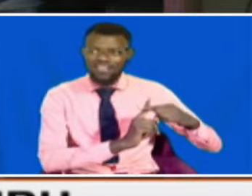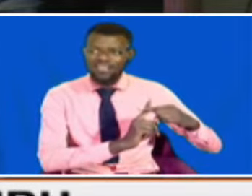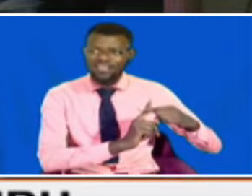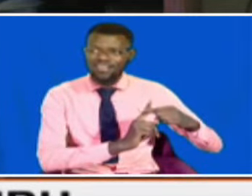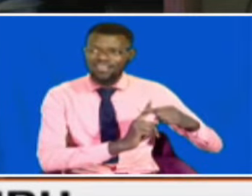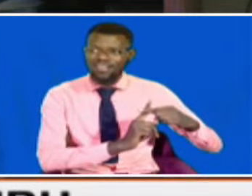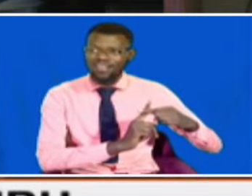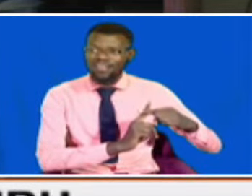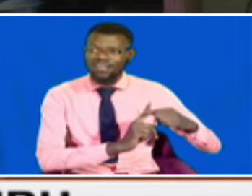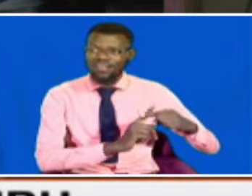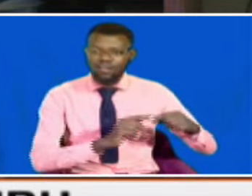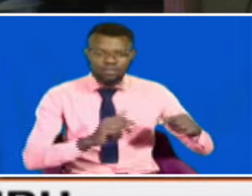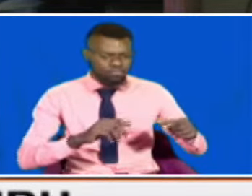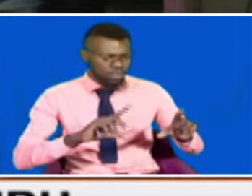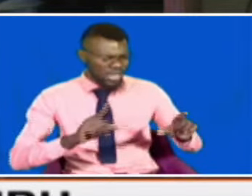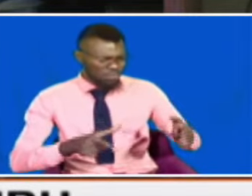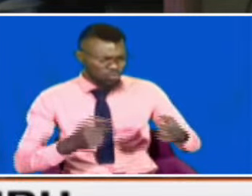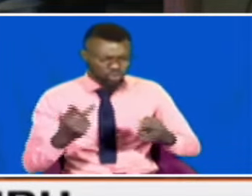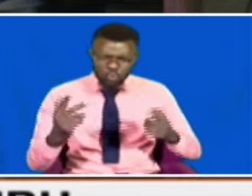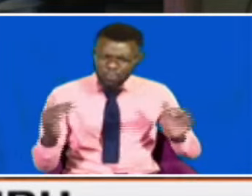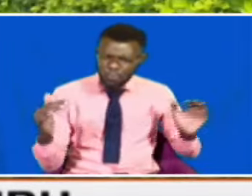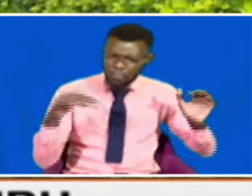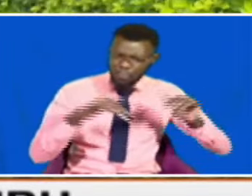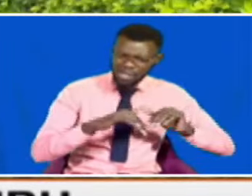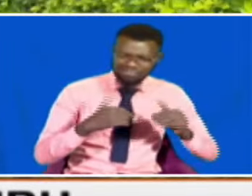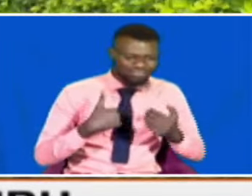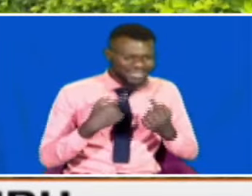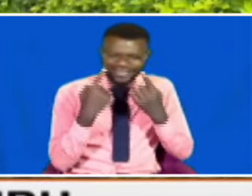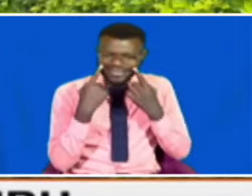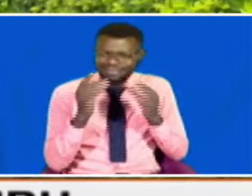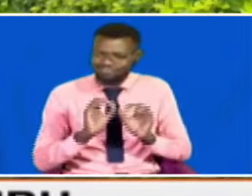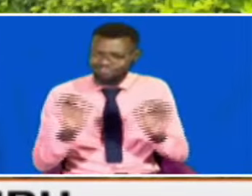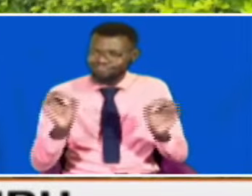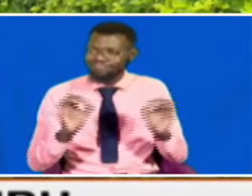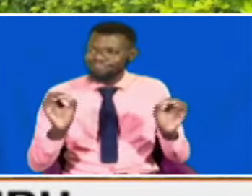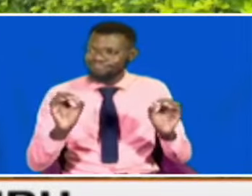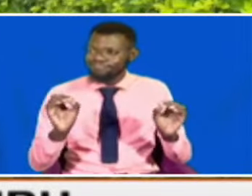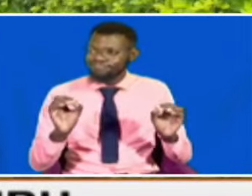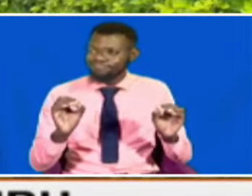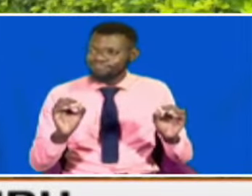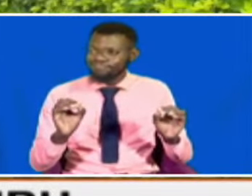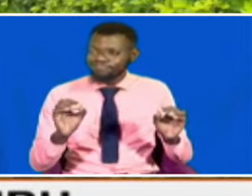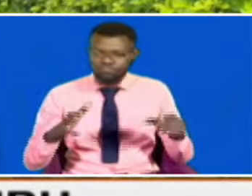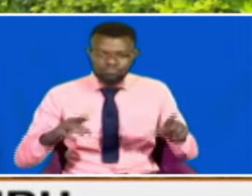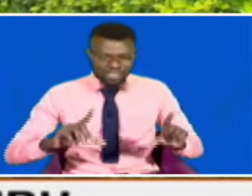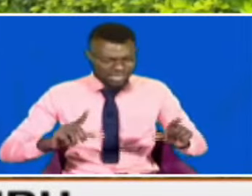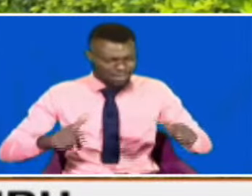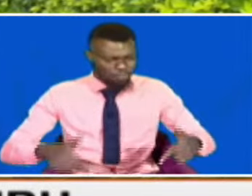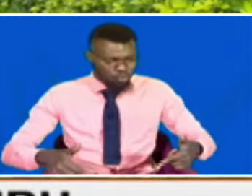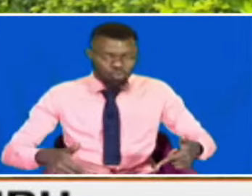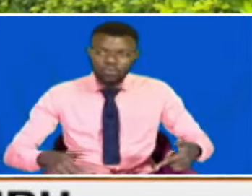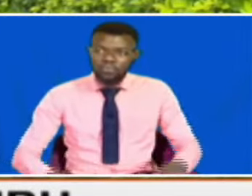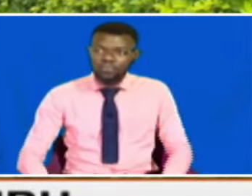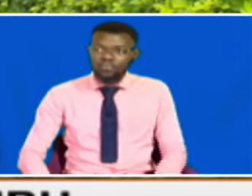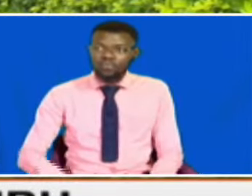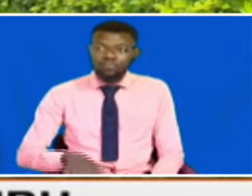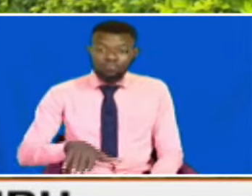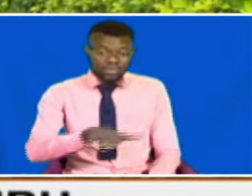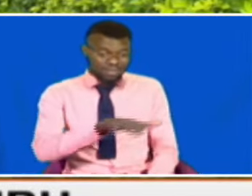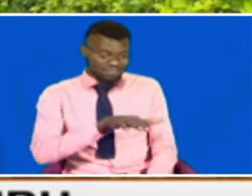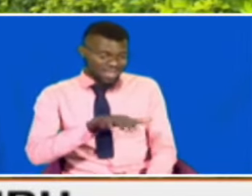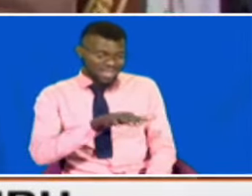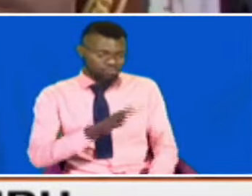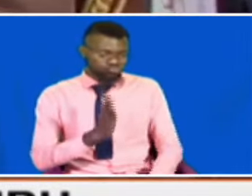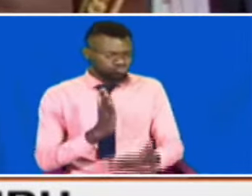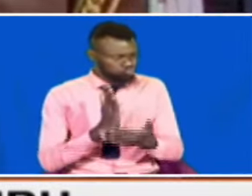about the two conferences that I have mentioned. Na lazima tutambue Limuru kama shrine ya leadership ya